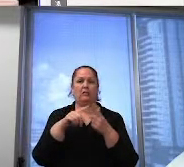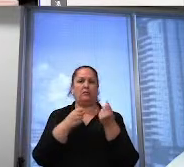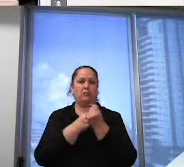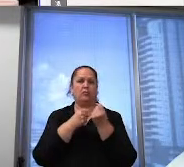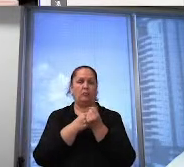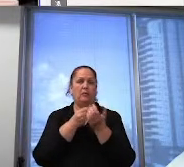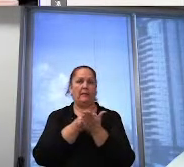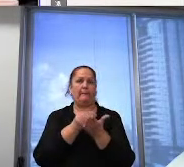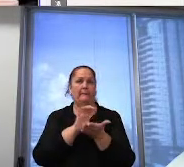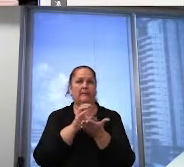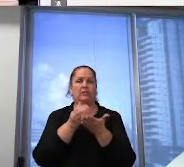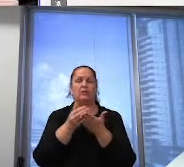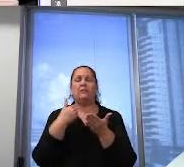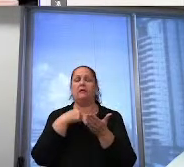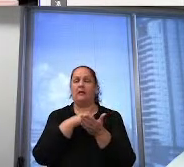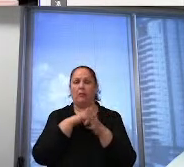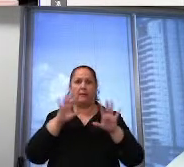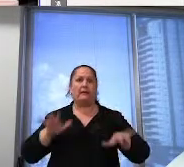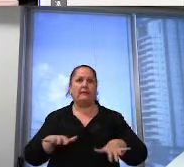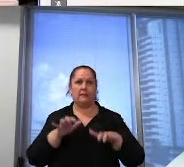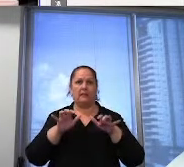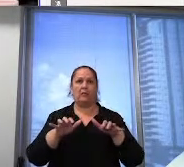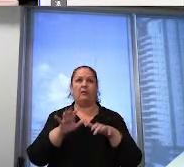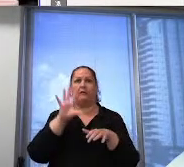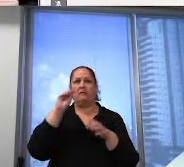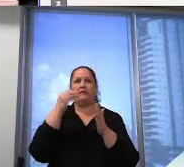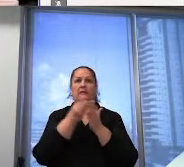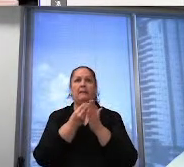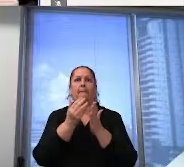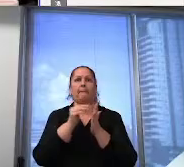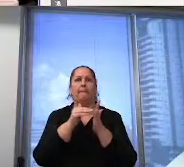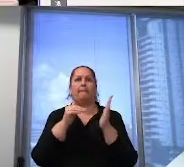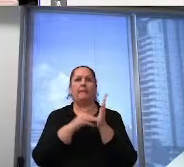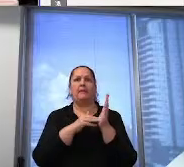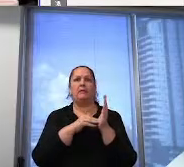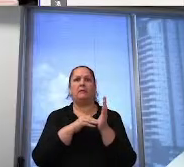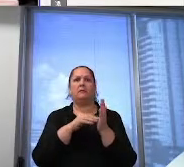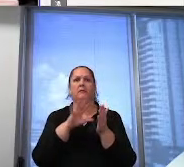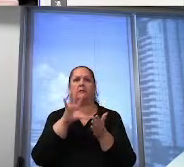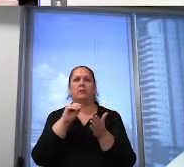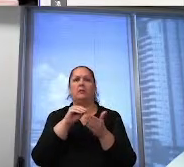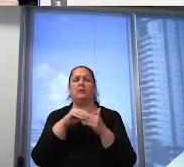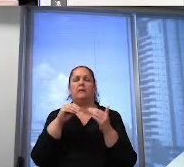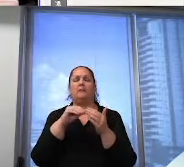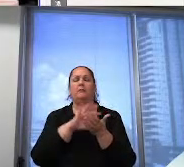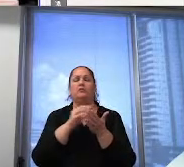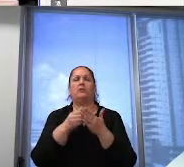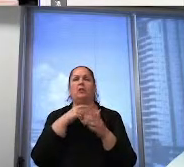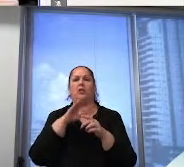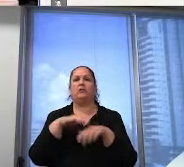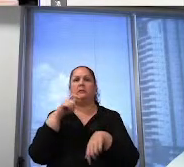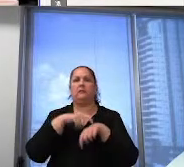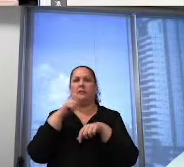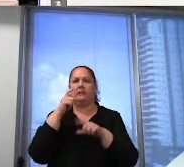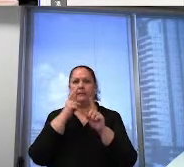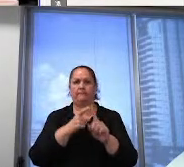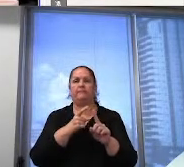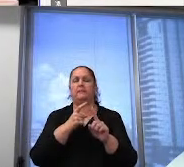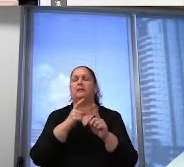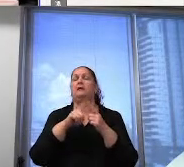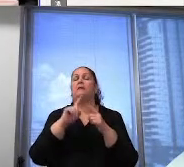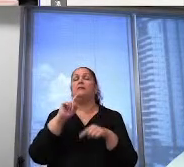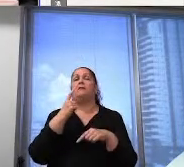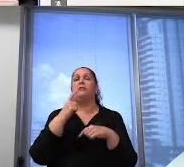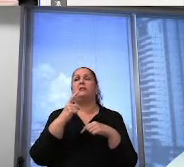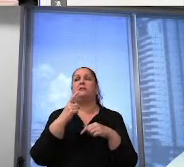the cash to support that budget, and we executed that $50 million budget on target for the first 3 fiscal years.